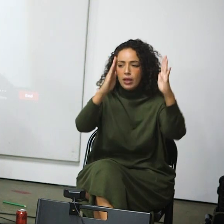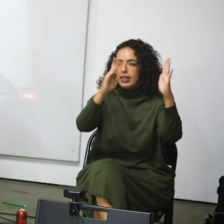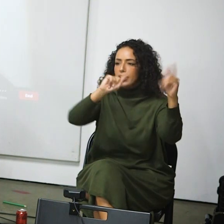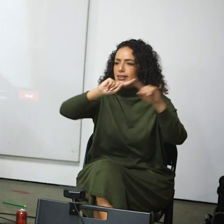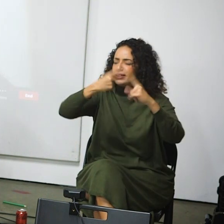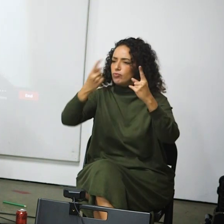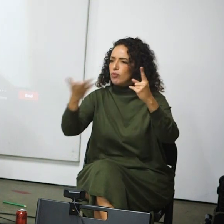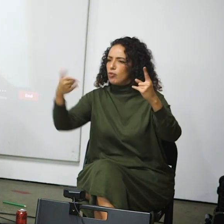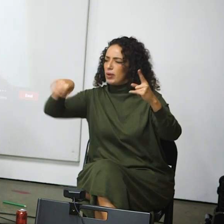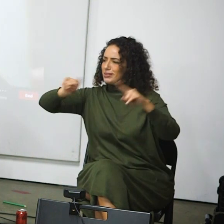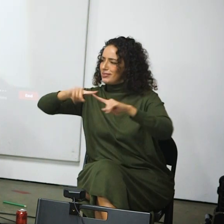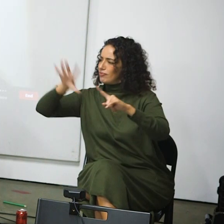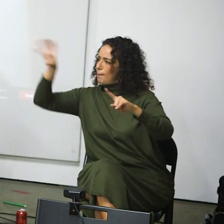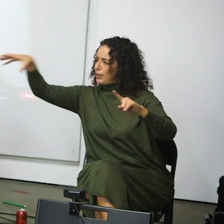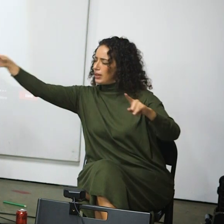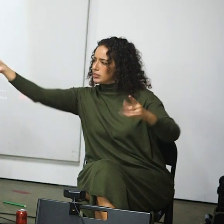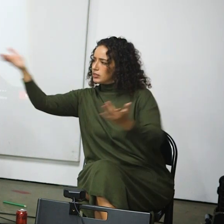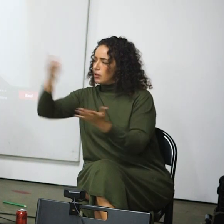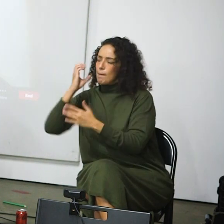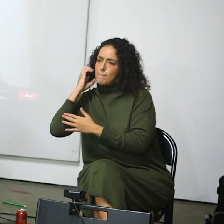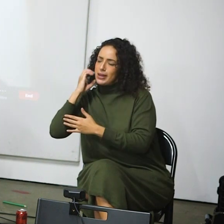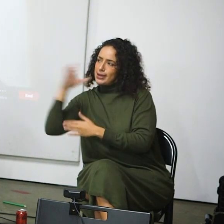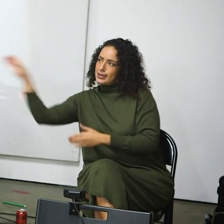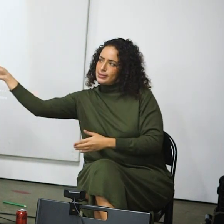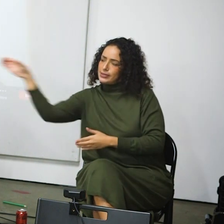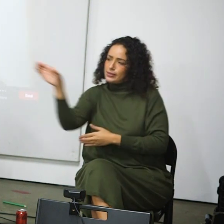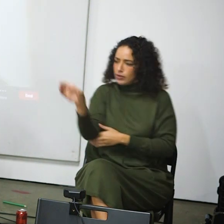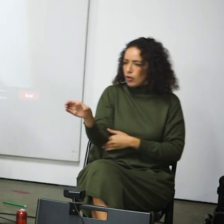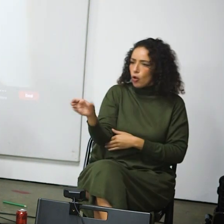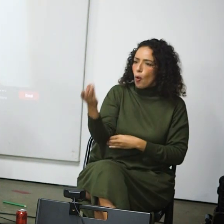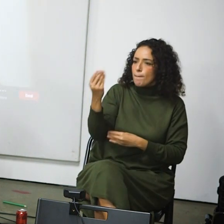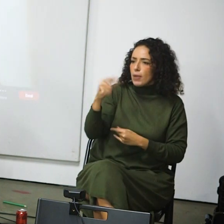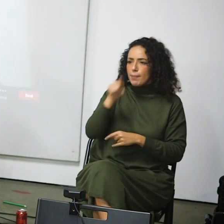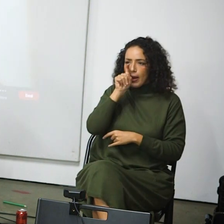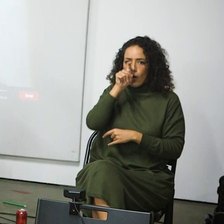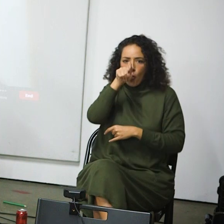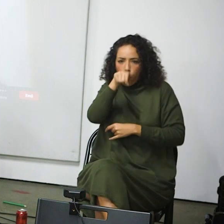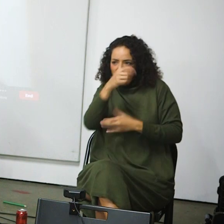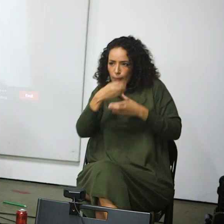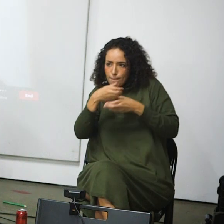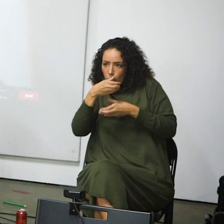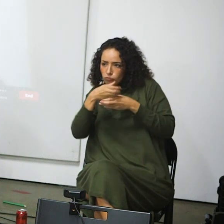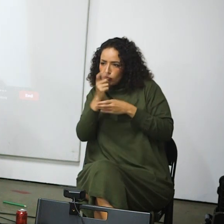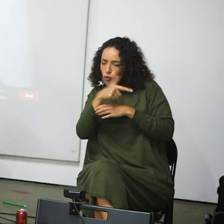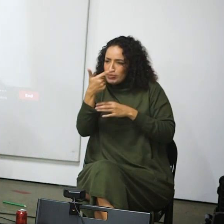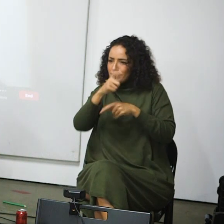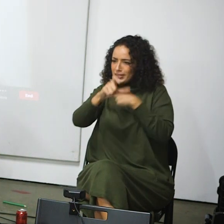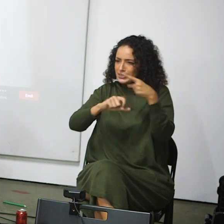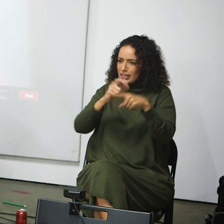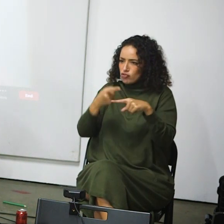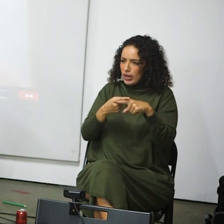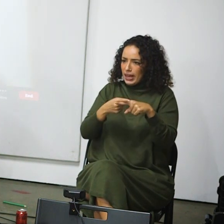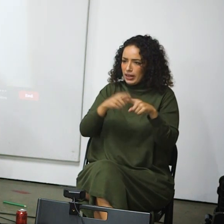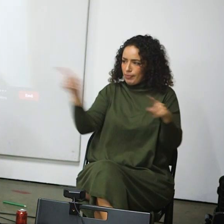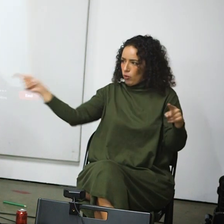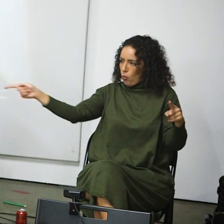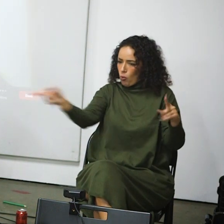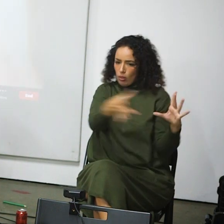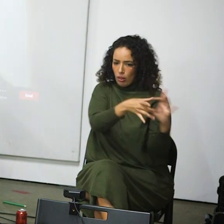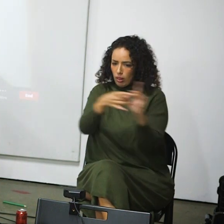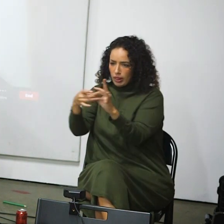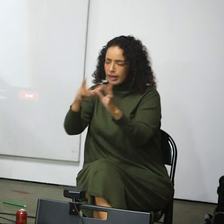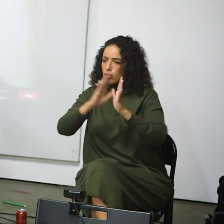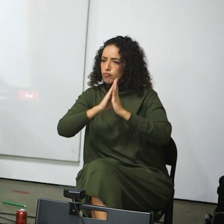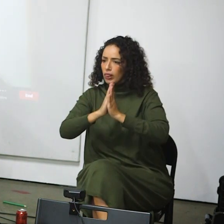East, next to like a witch bottle from 17th century England, and to that person